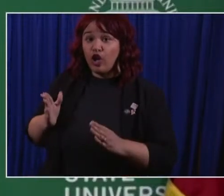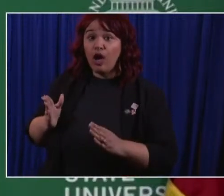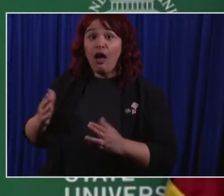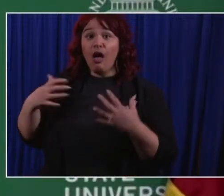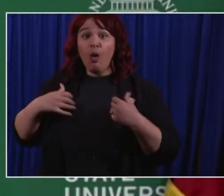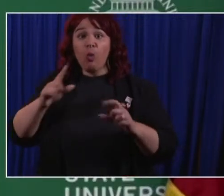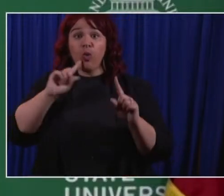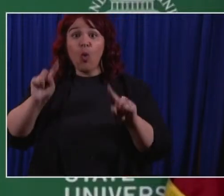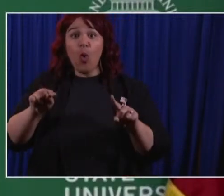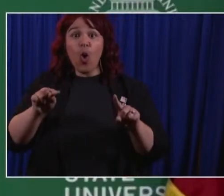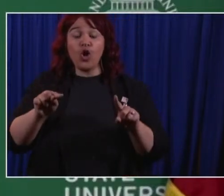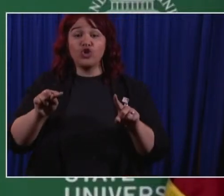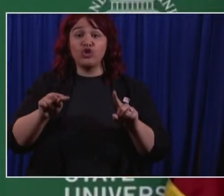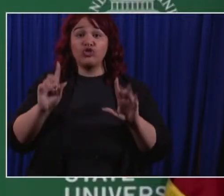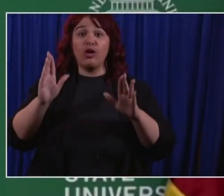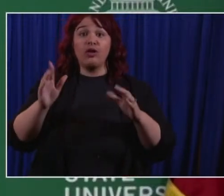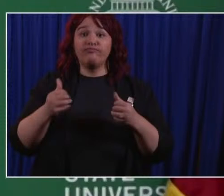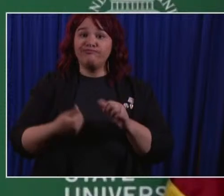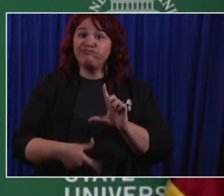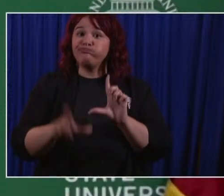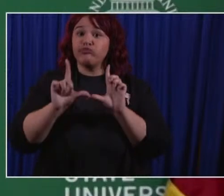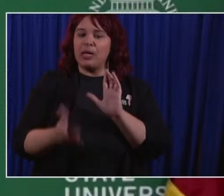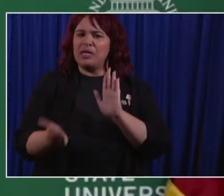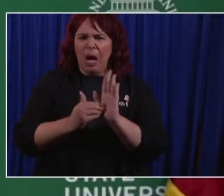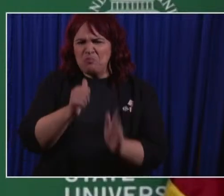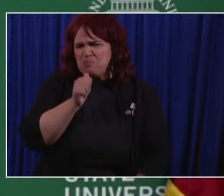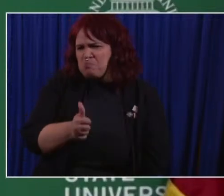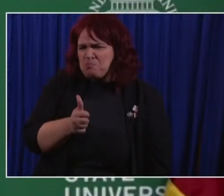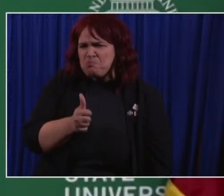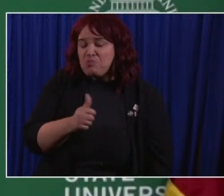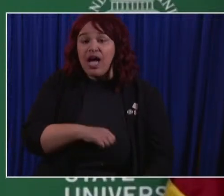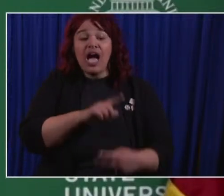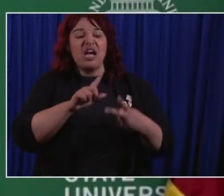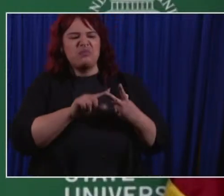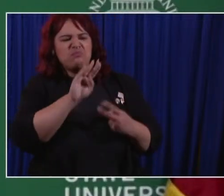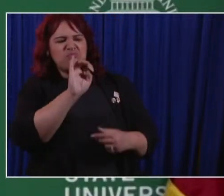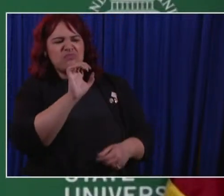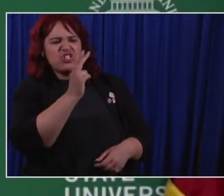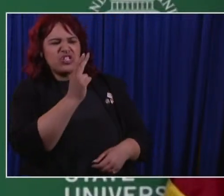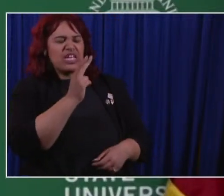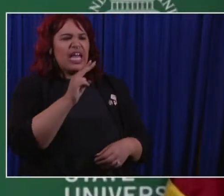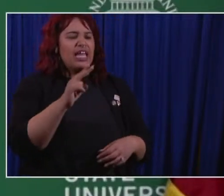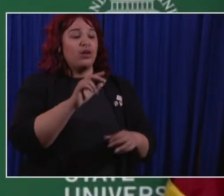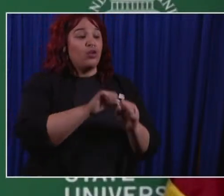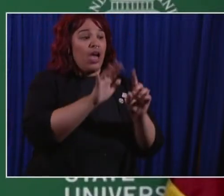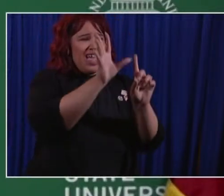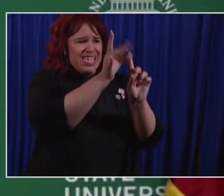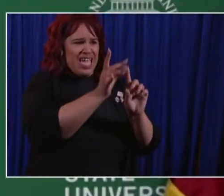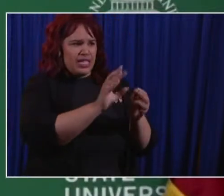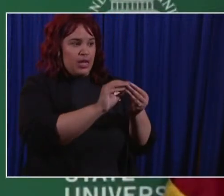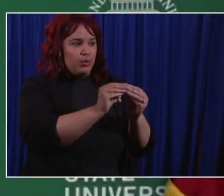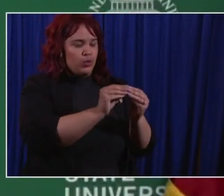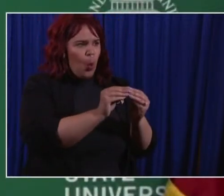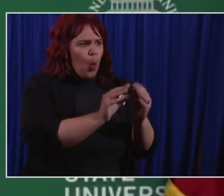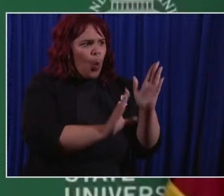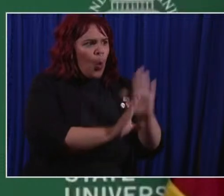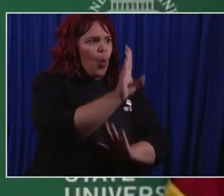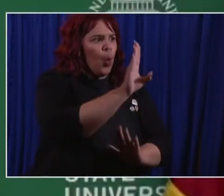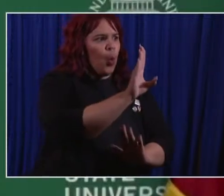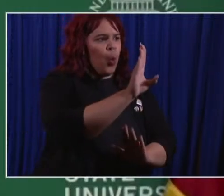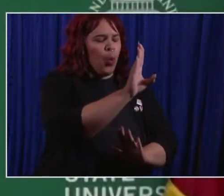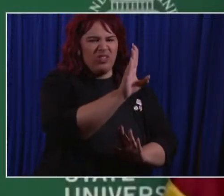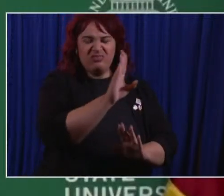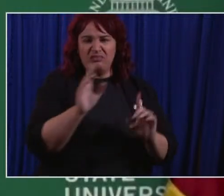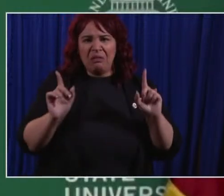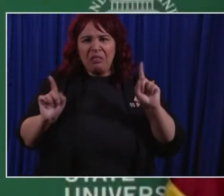widely available. And we see case numbers in states like Michigan. What kind of an impact does that have for you? Well, I try to